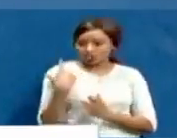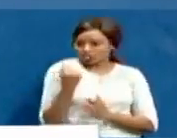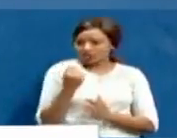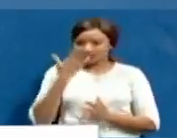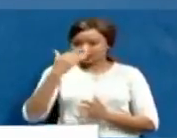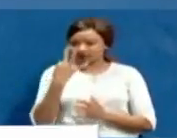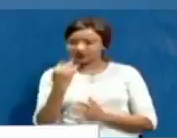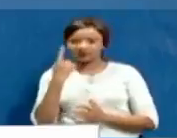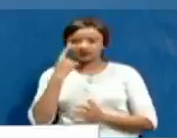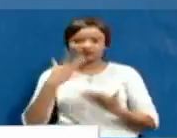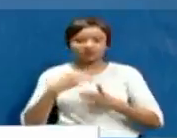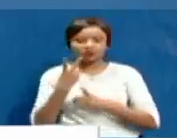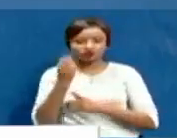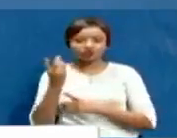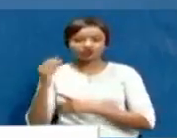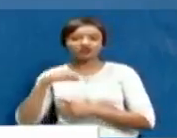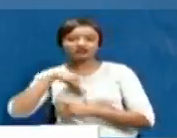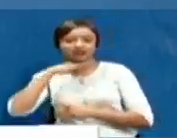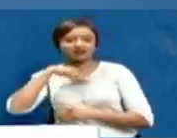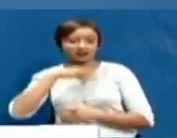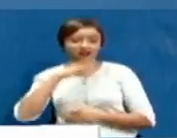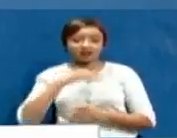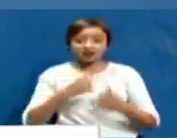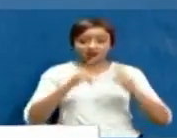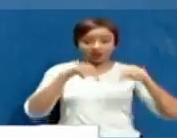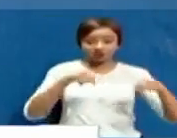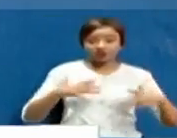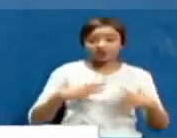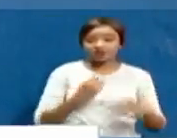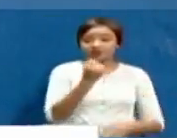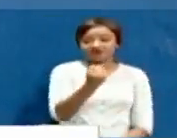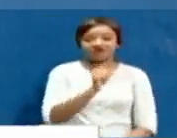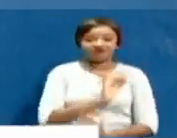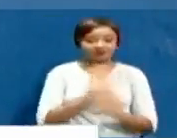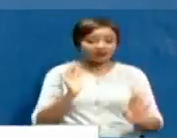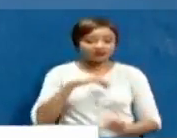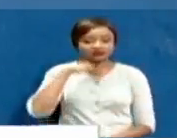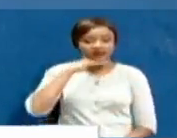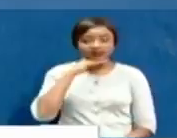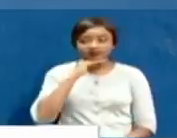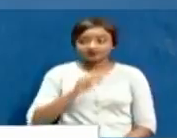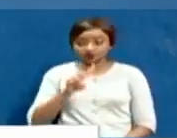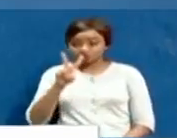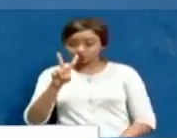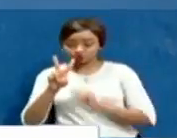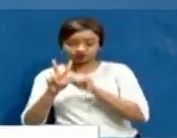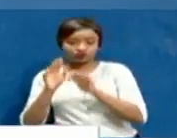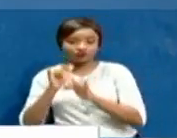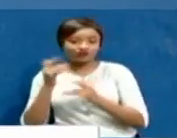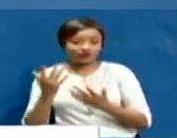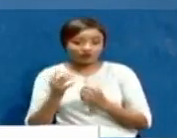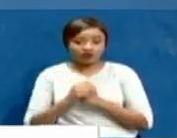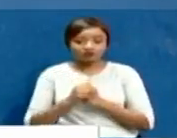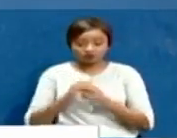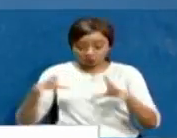3 days, an average of 20 deaths were recorded. 5 people succumbed to the disease in the last 24 hours, 2 of them having been